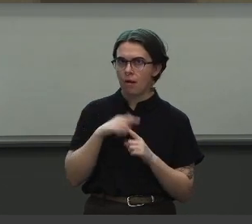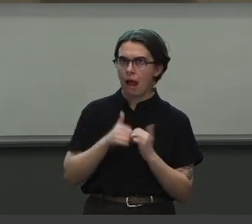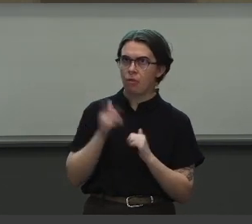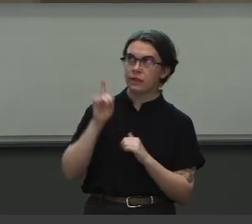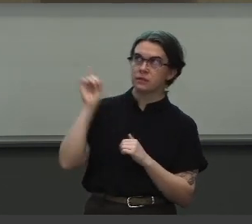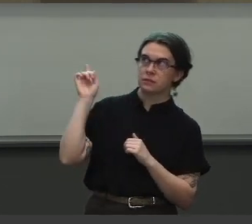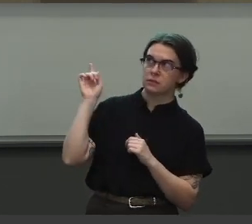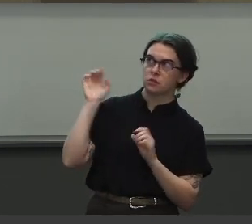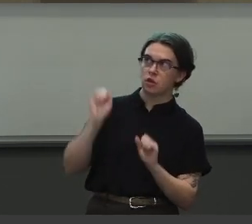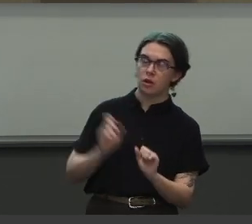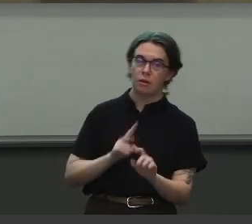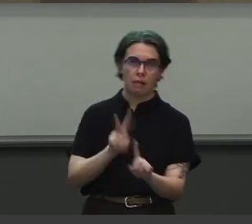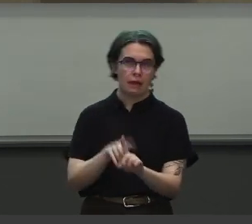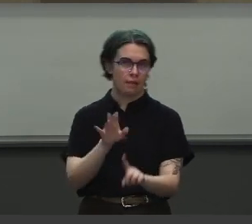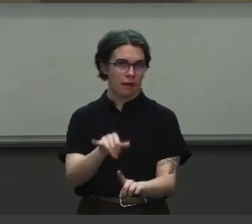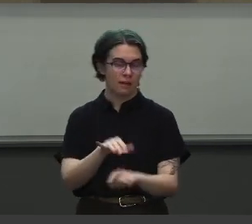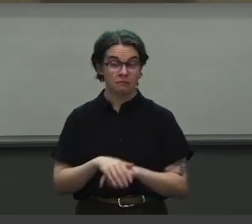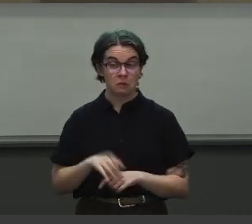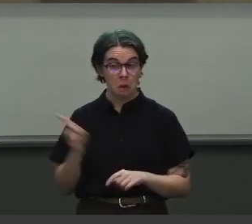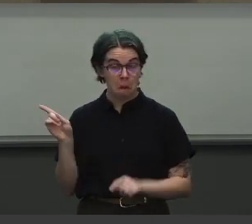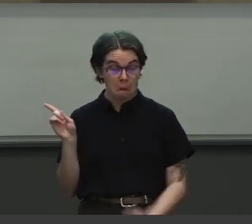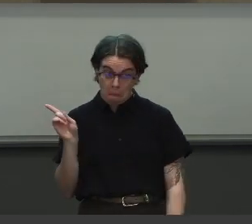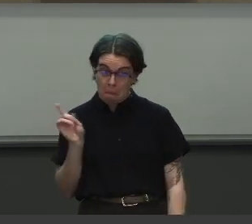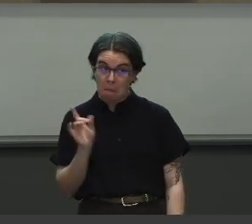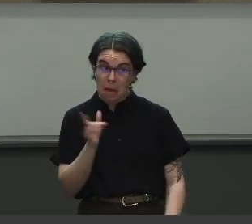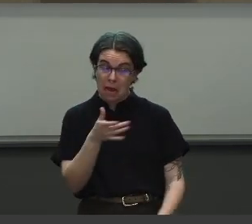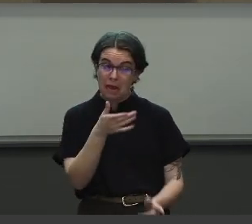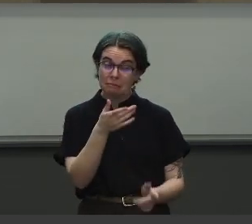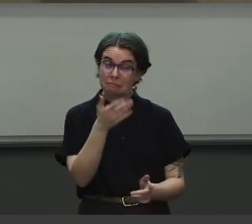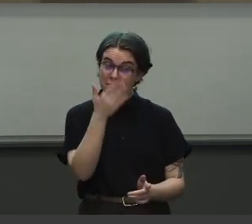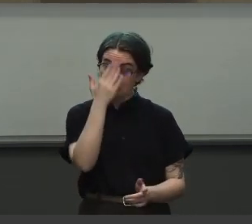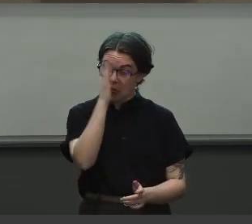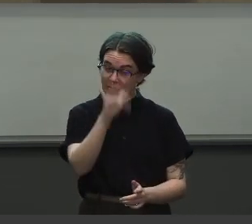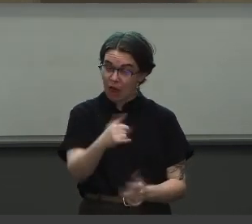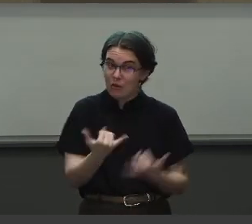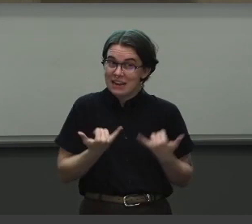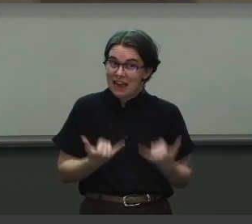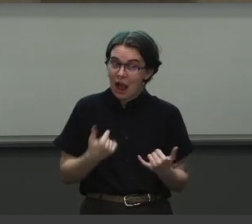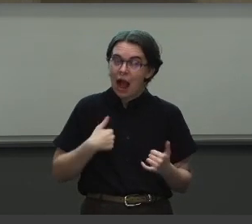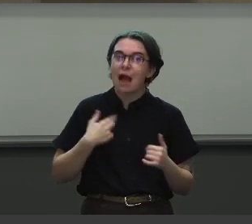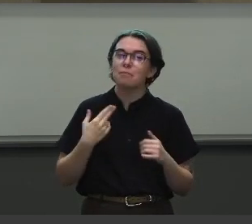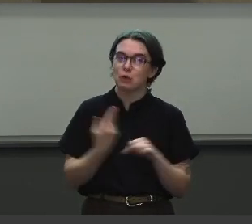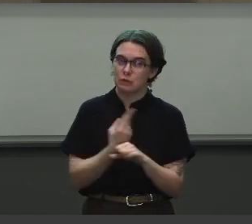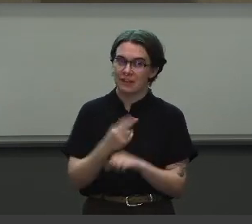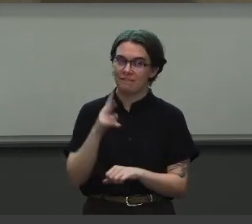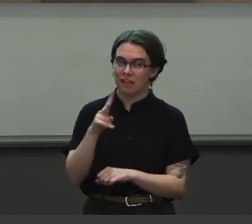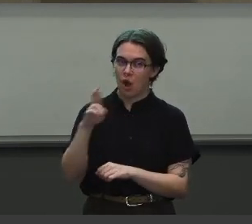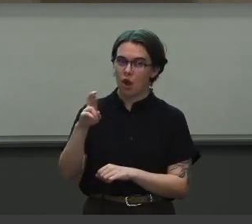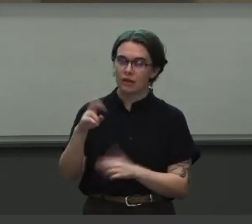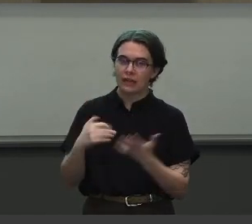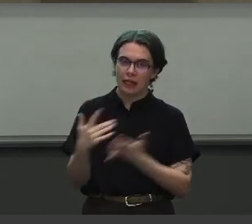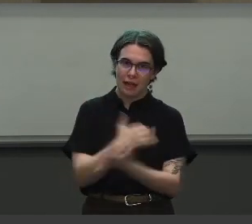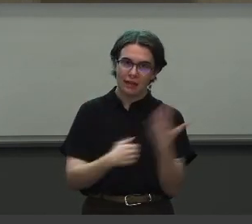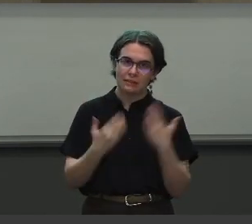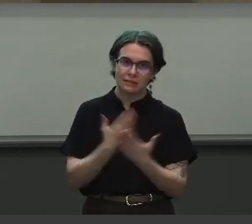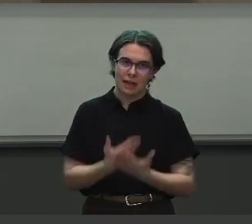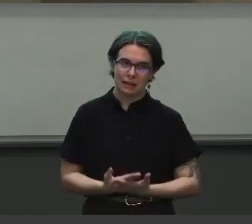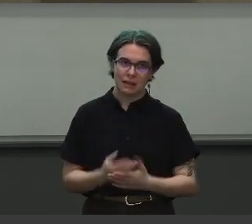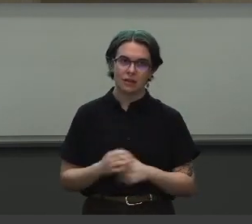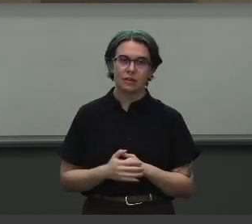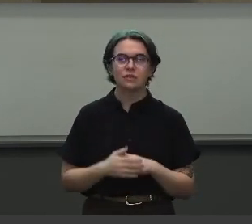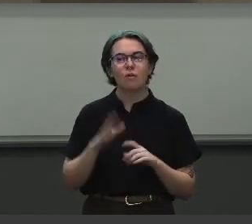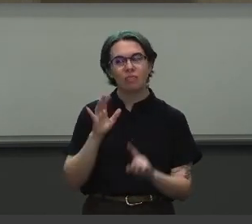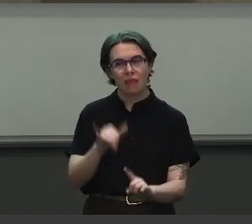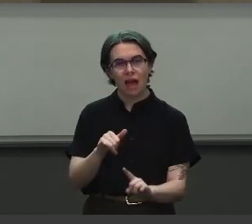cluster analysis. Funny enough, right now I am collecting data using virtual reality. And so for the study that we're